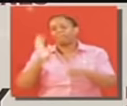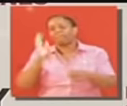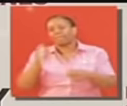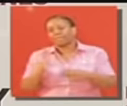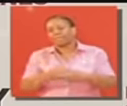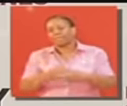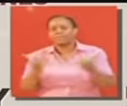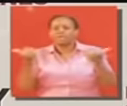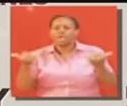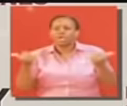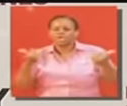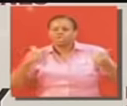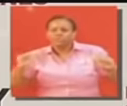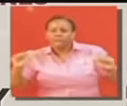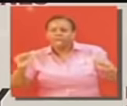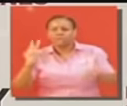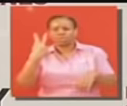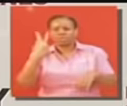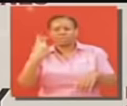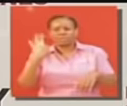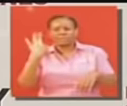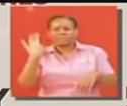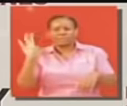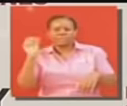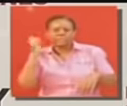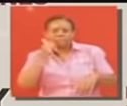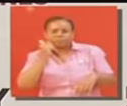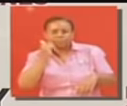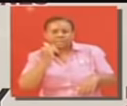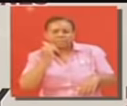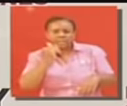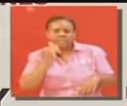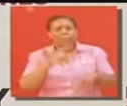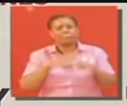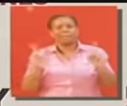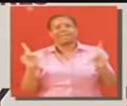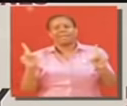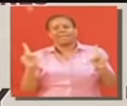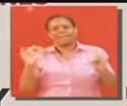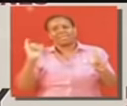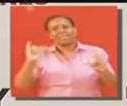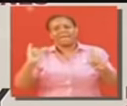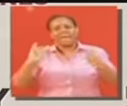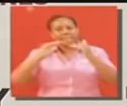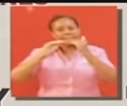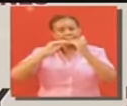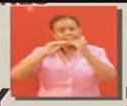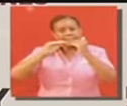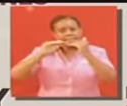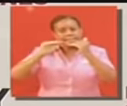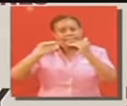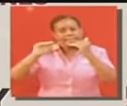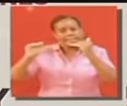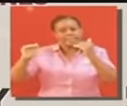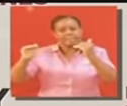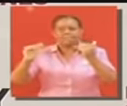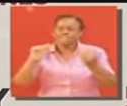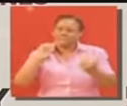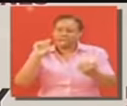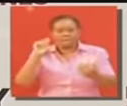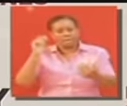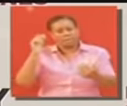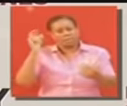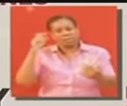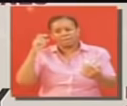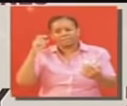1,277 per day. But that is running flat out. And you can't run any system flat out 7 days a week.